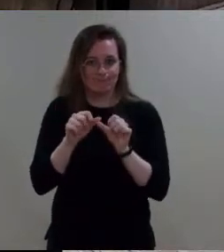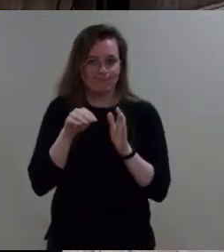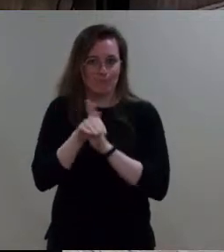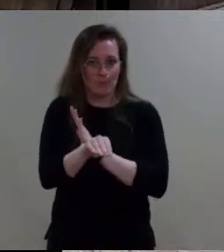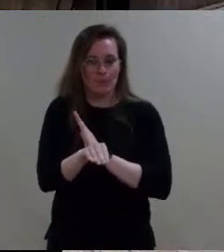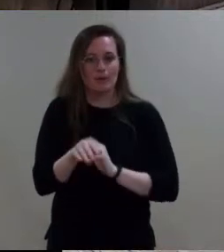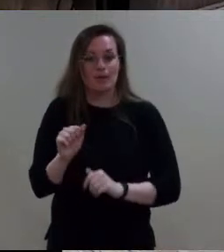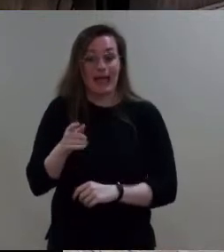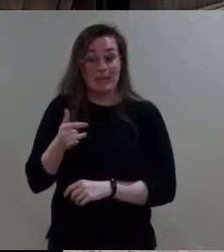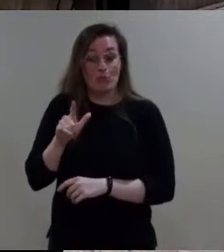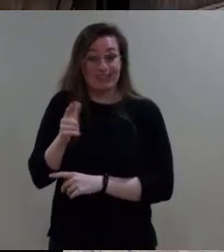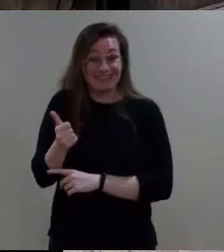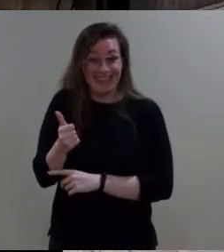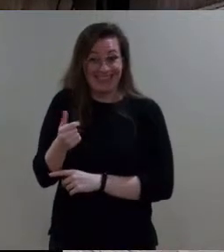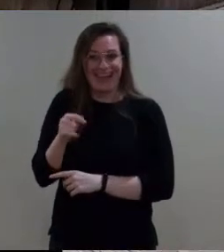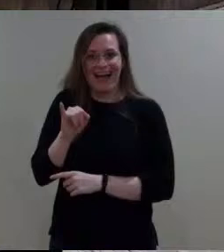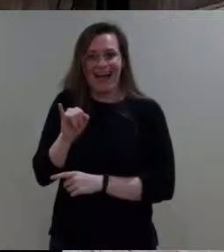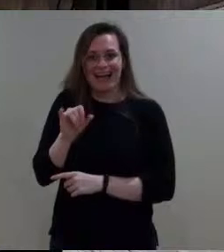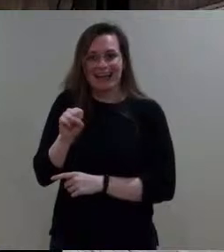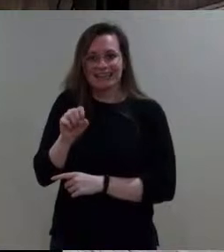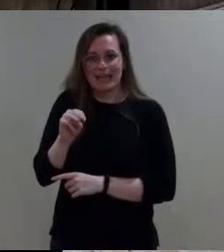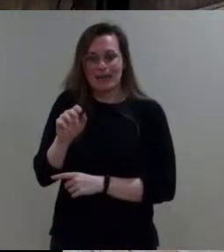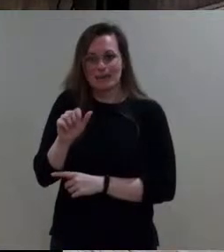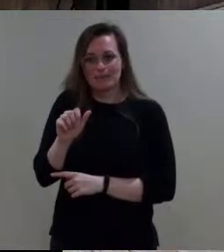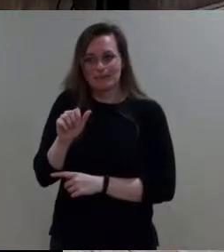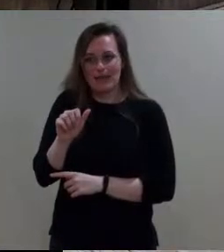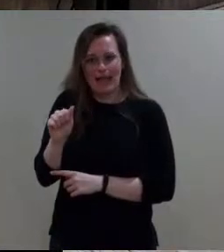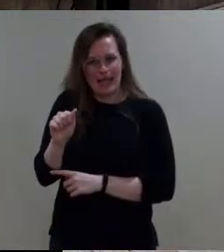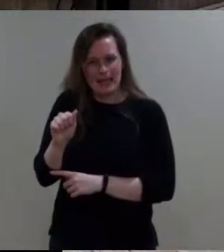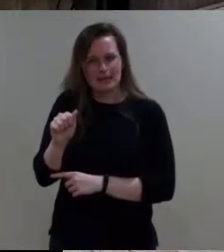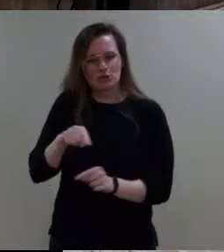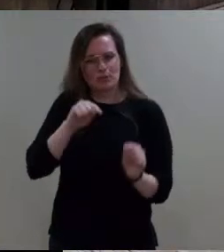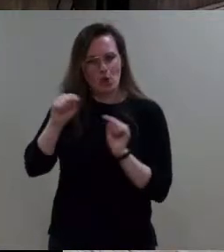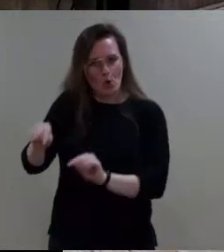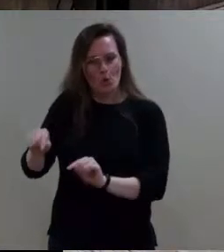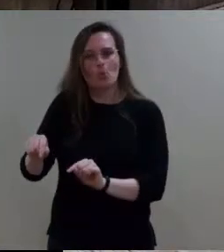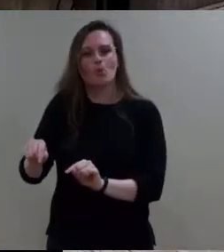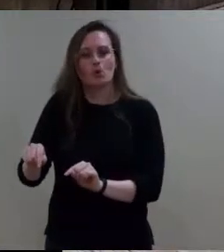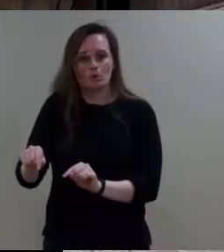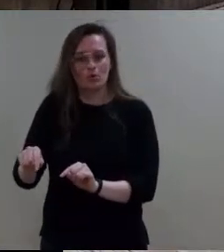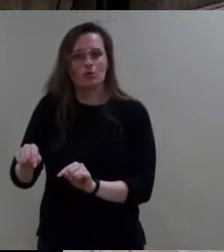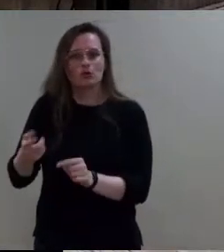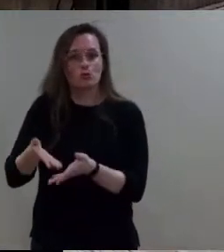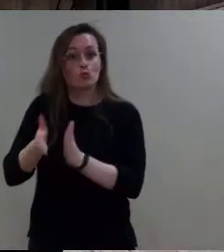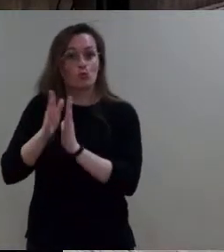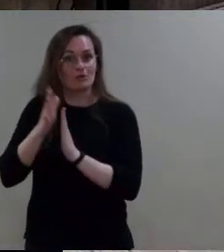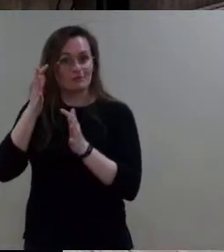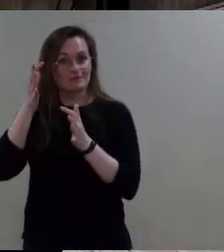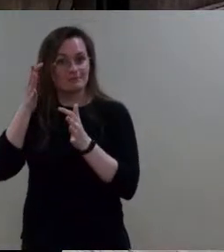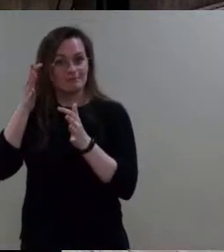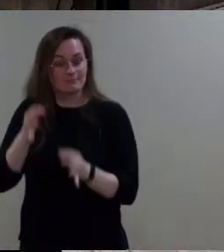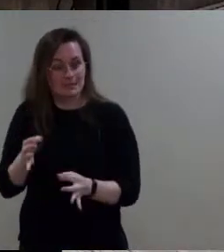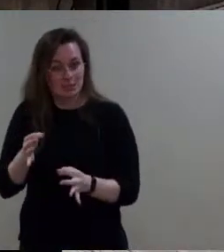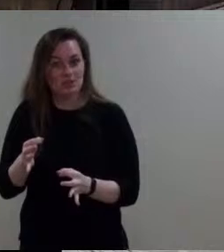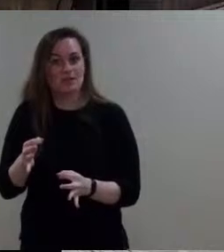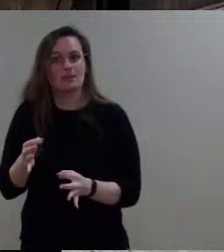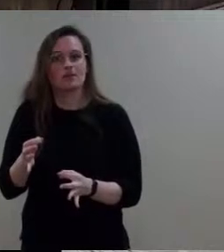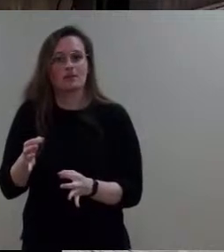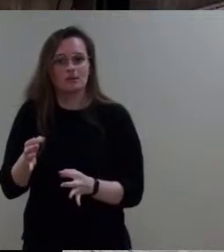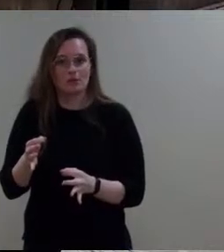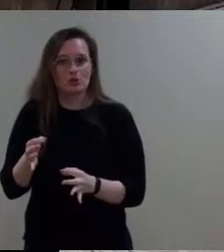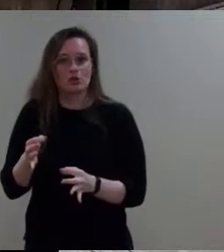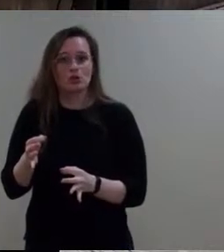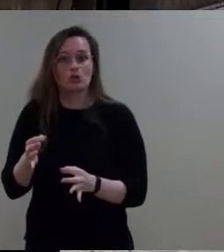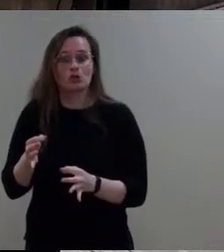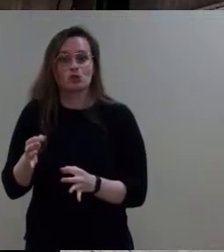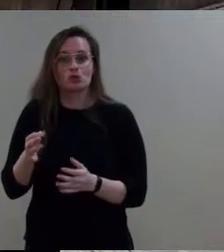attended IMSA on behalf of Mayor Snow, where request for decision award of provision of curbside